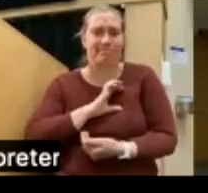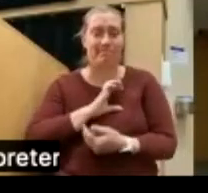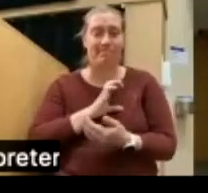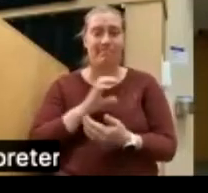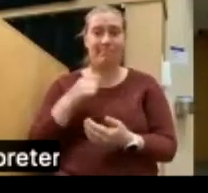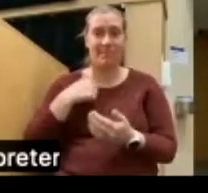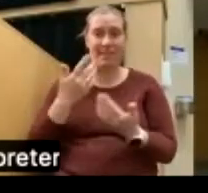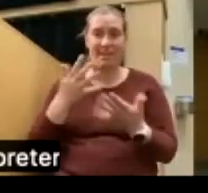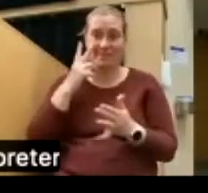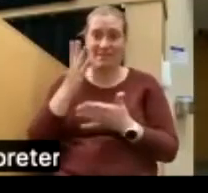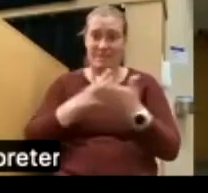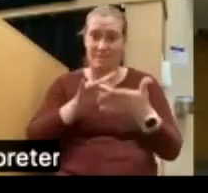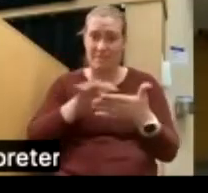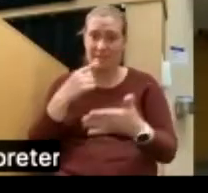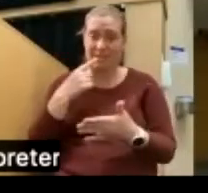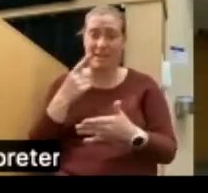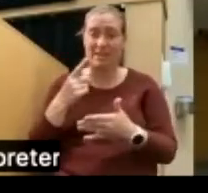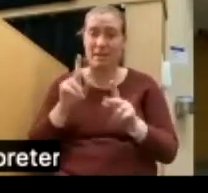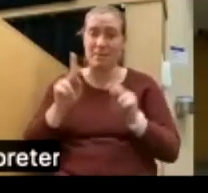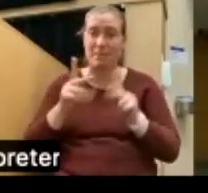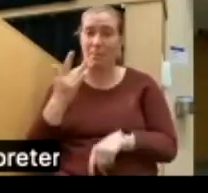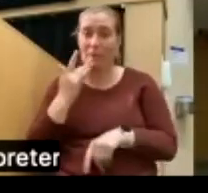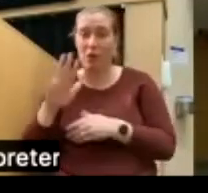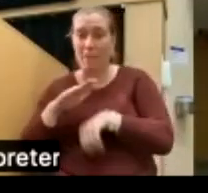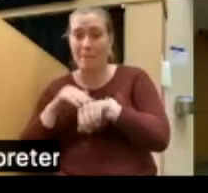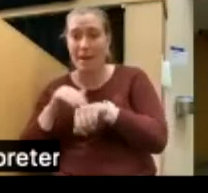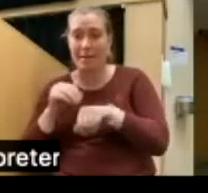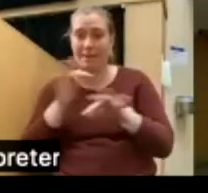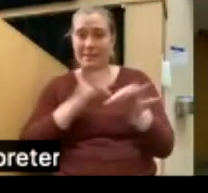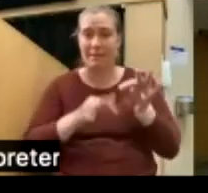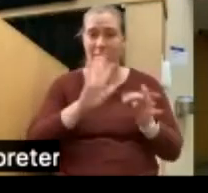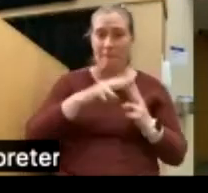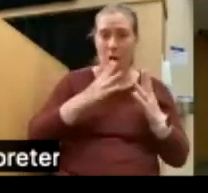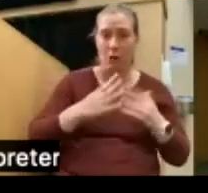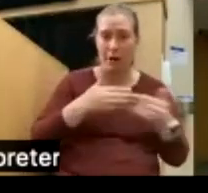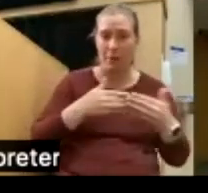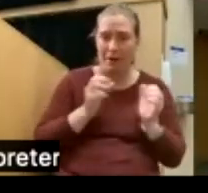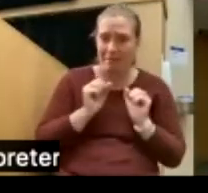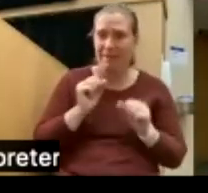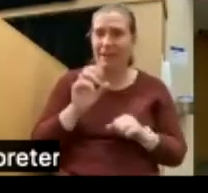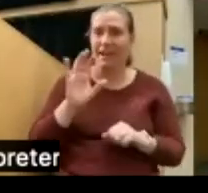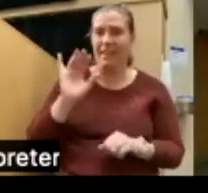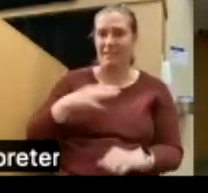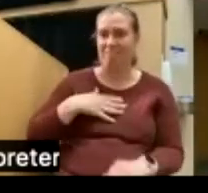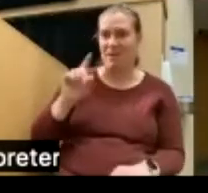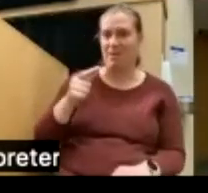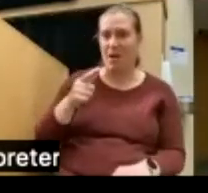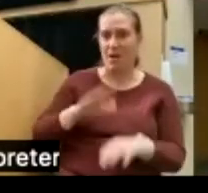their pets over their partners sometimes anyway. So maybe that's the best. This is actually my dog, Athena, here.